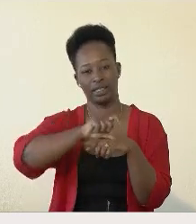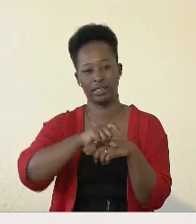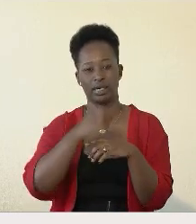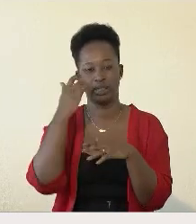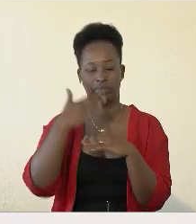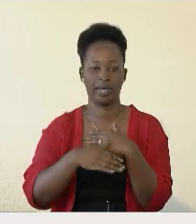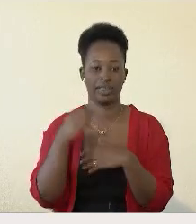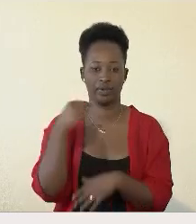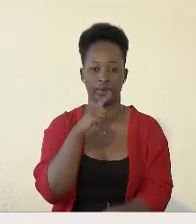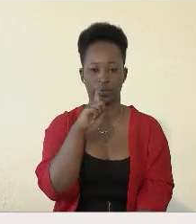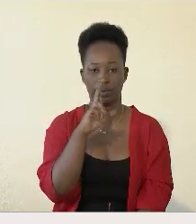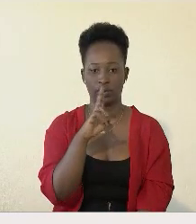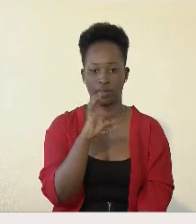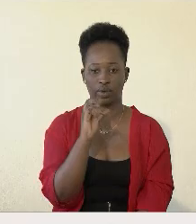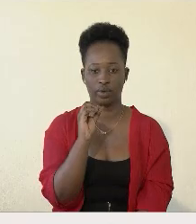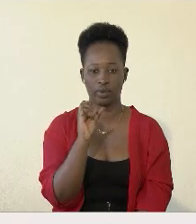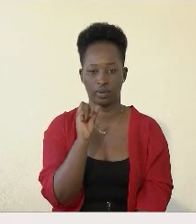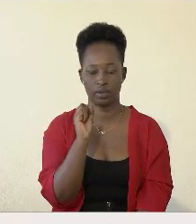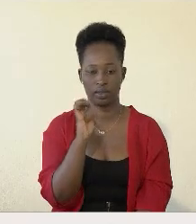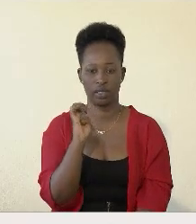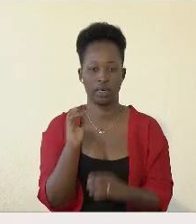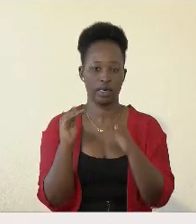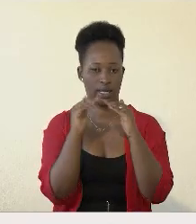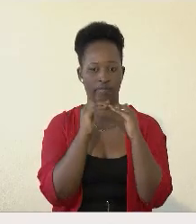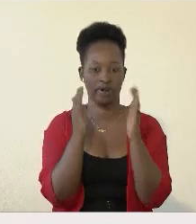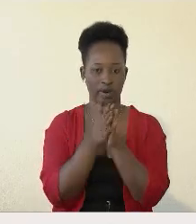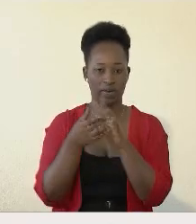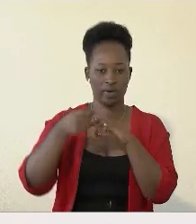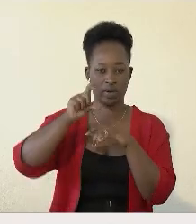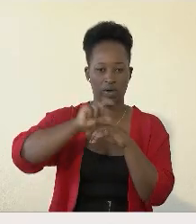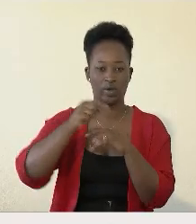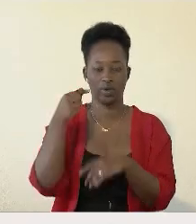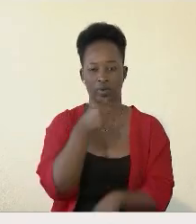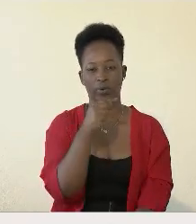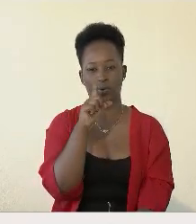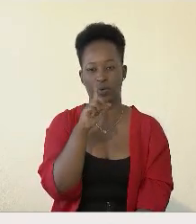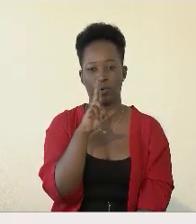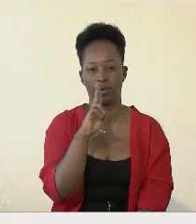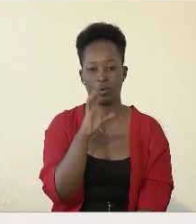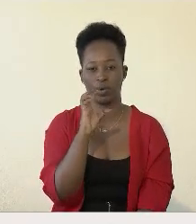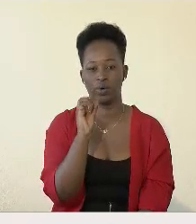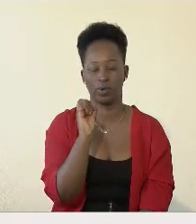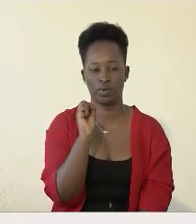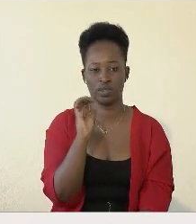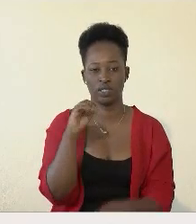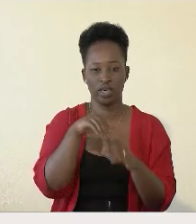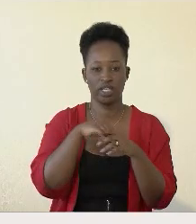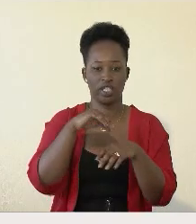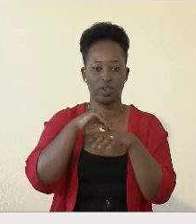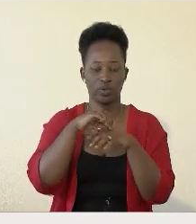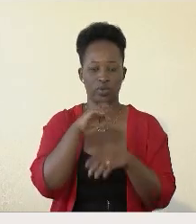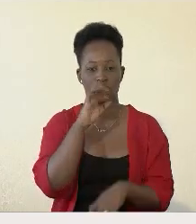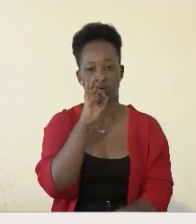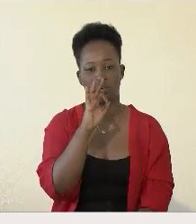glucose level. It also raises the glucose in the tissue fluid. The glucose in the tissue fluid